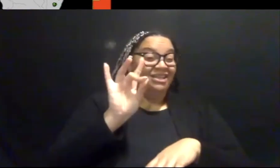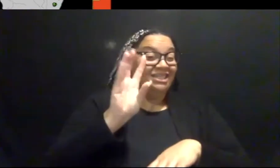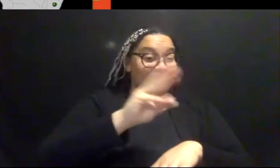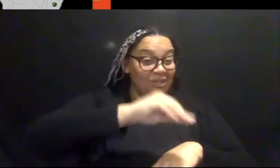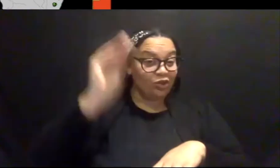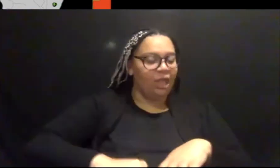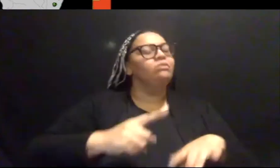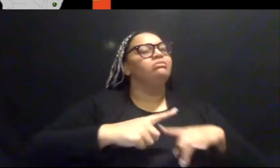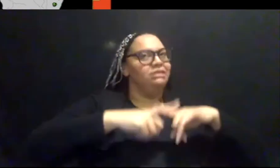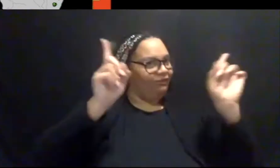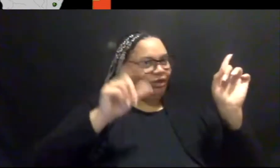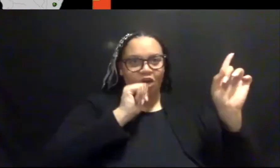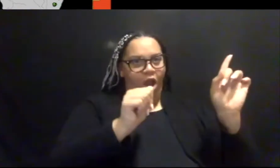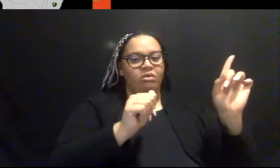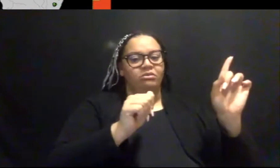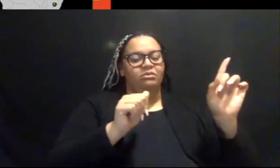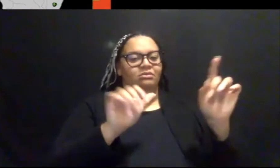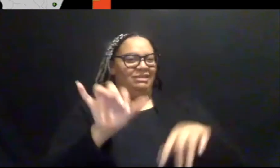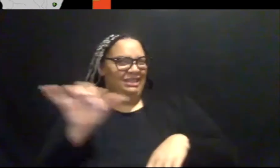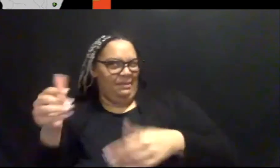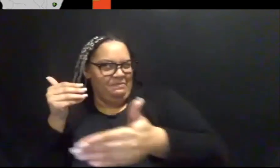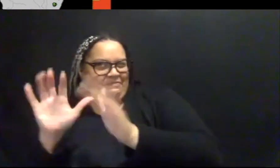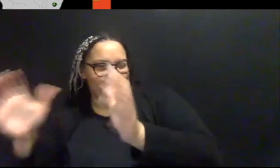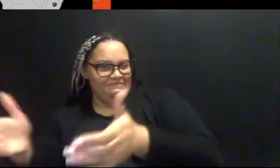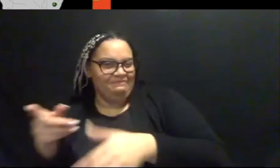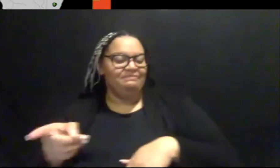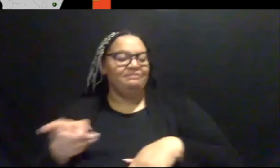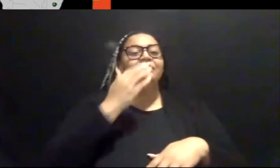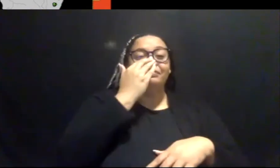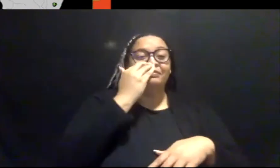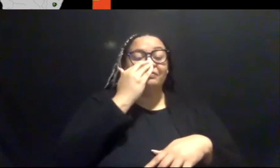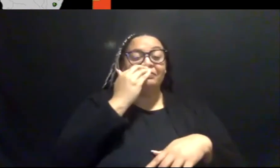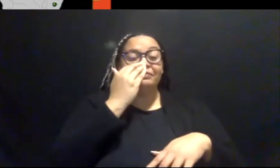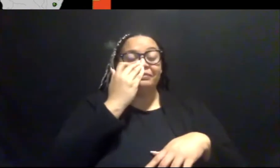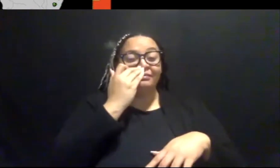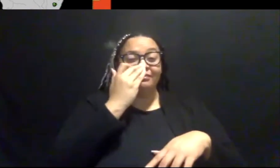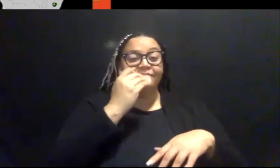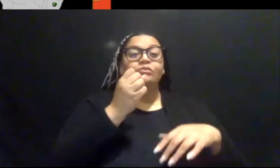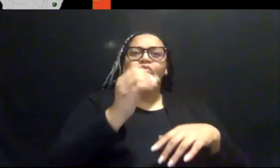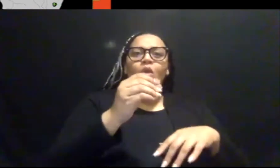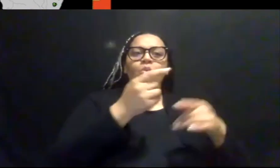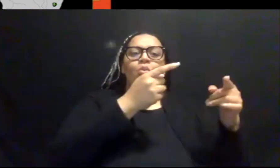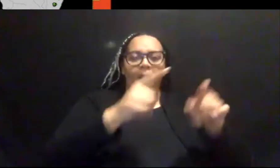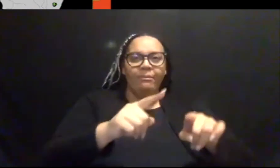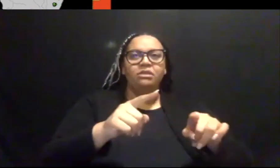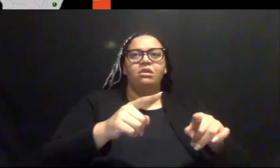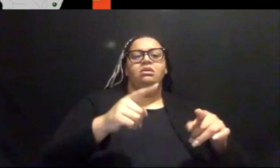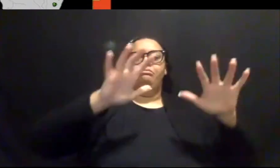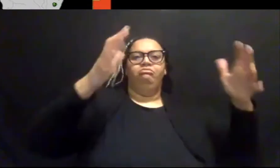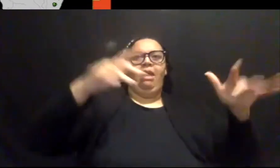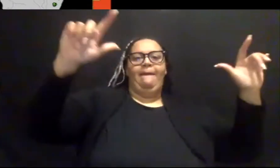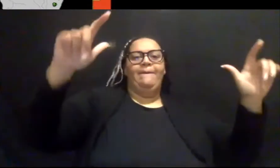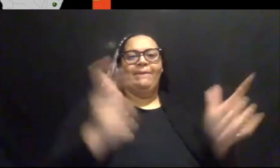other. There's evidence of lots of bottleneck events, so rapid population crashes. And so this suggests limited gene